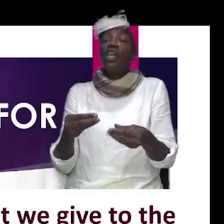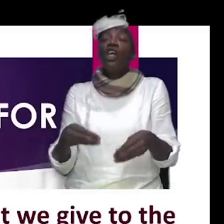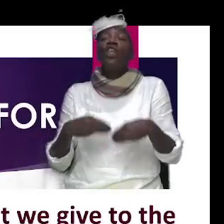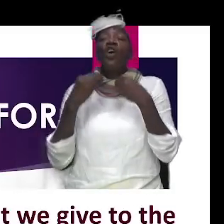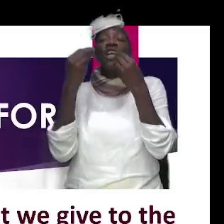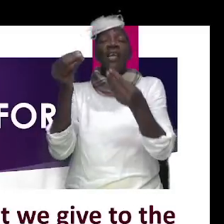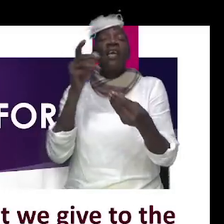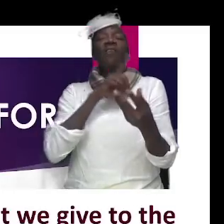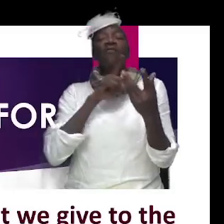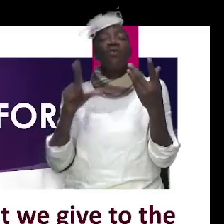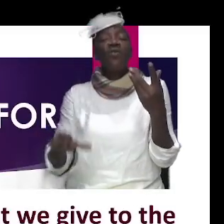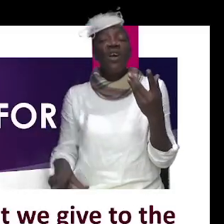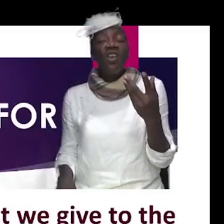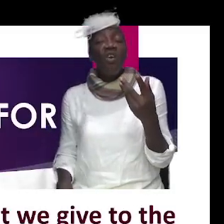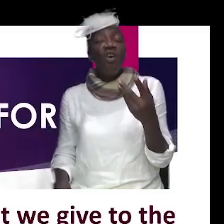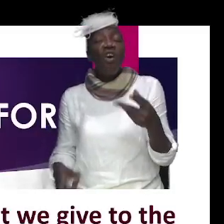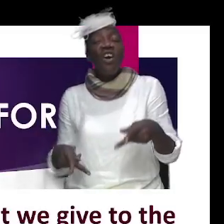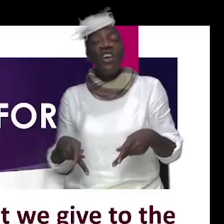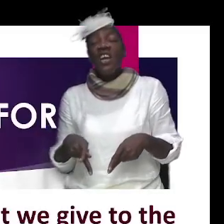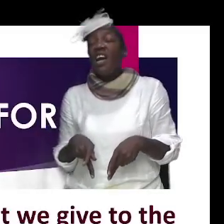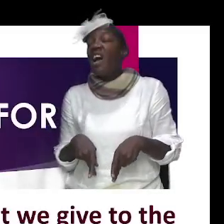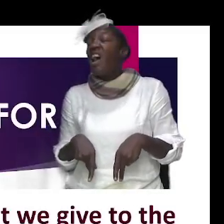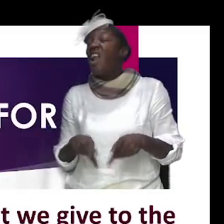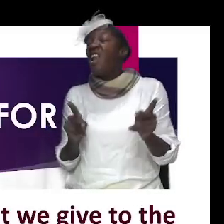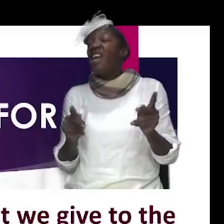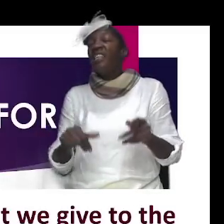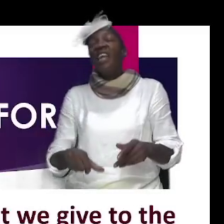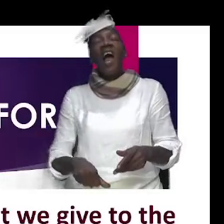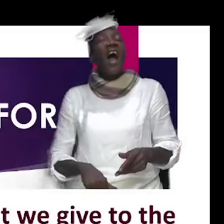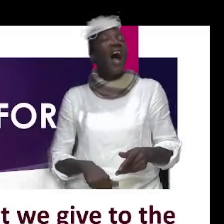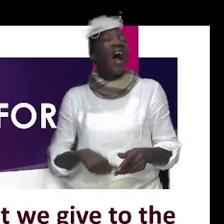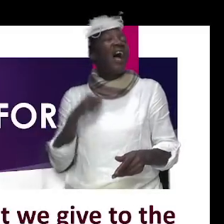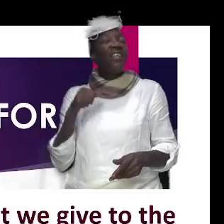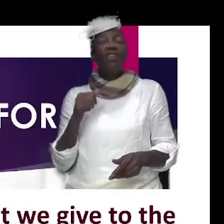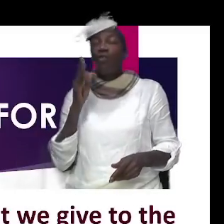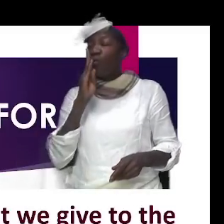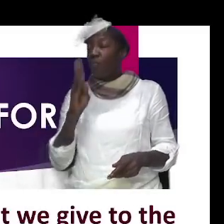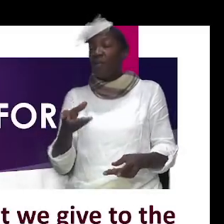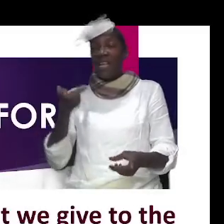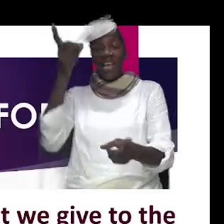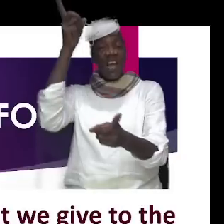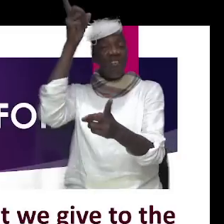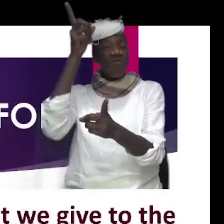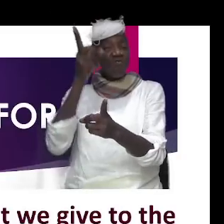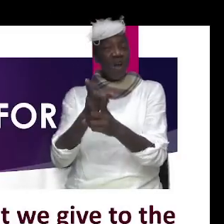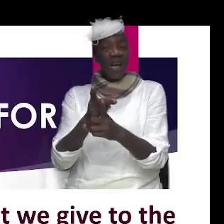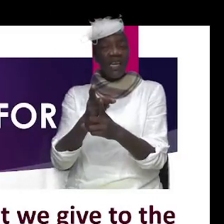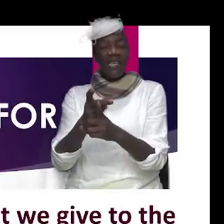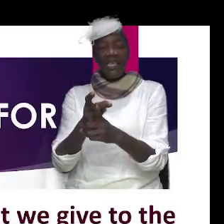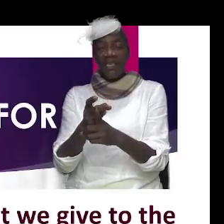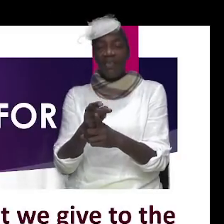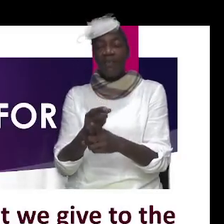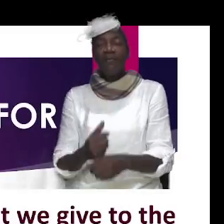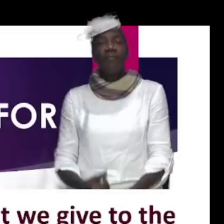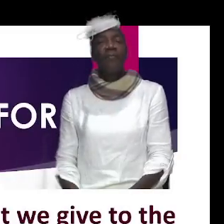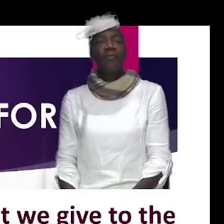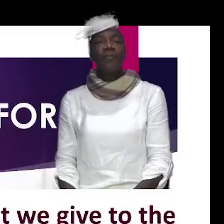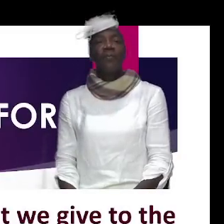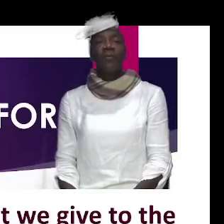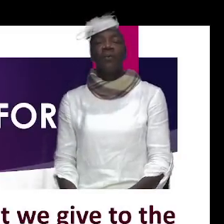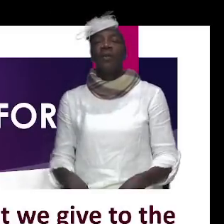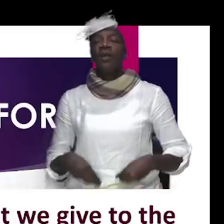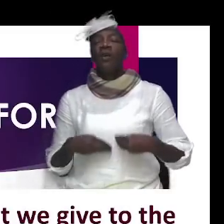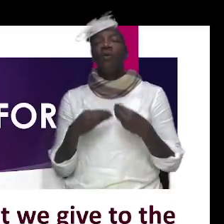so let our motive, let our attitude be right. We are going to